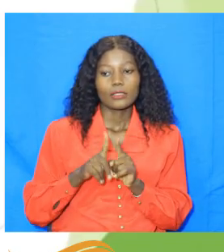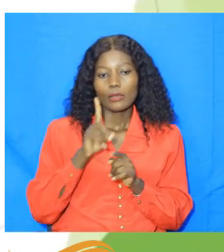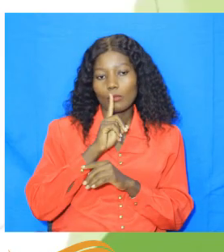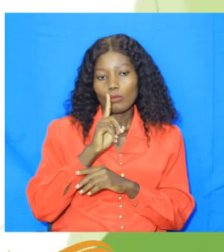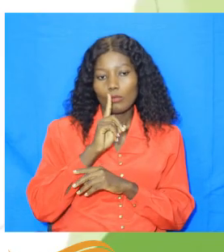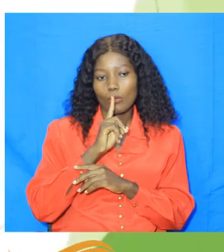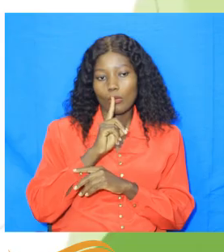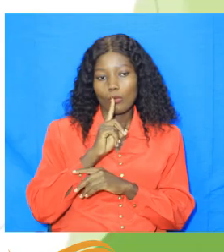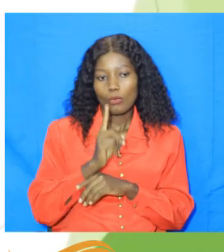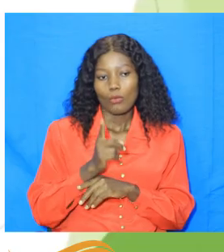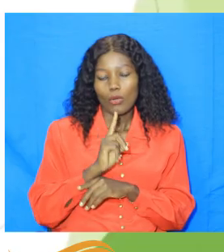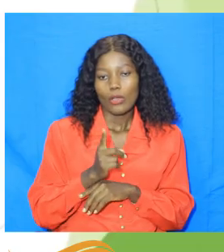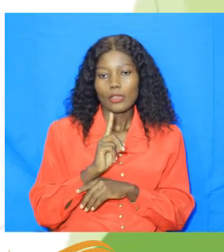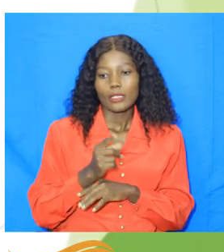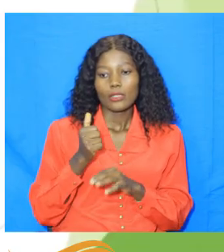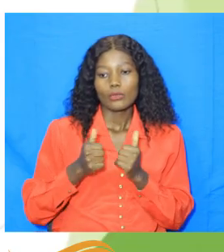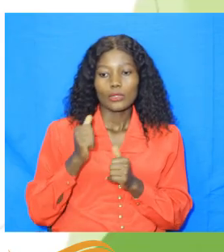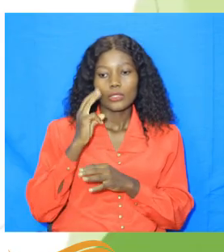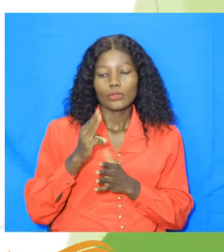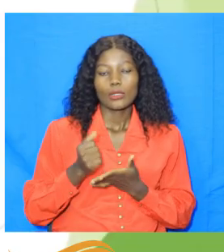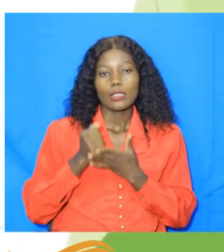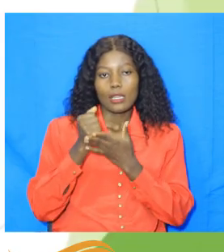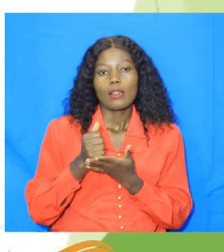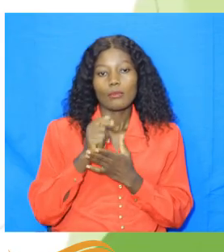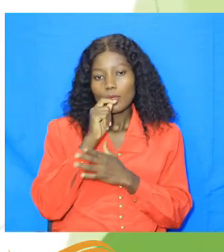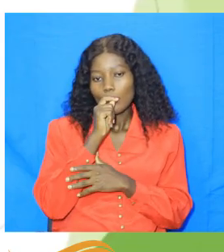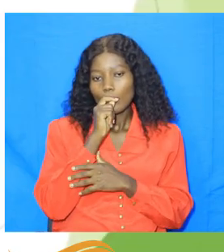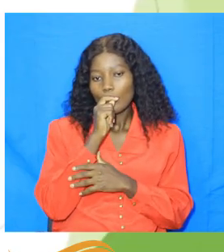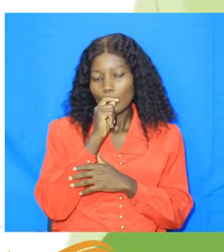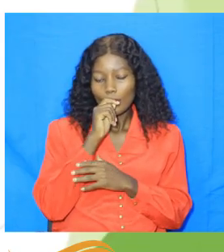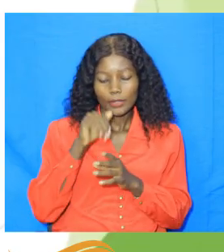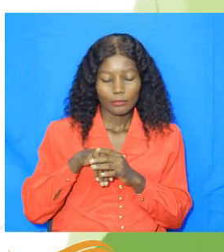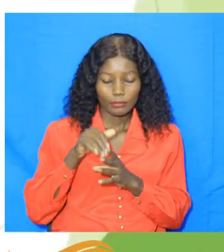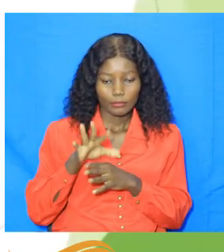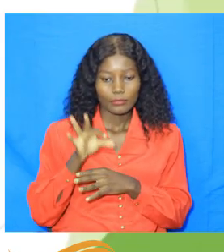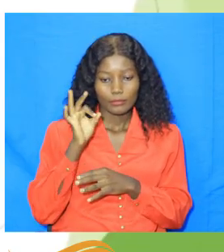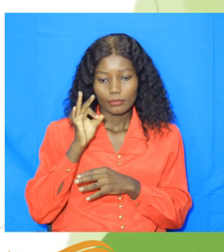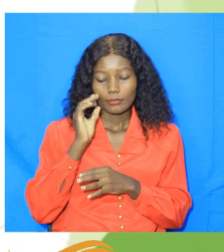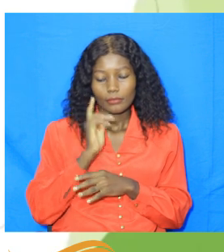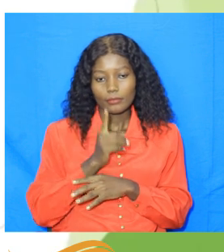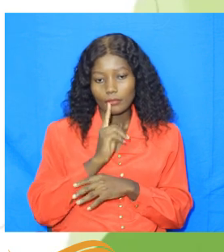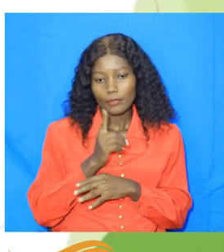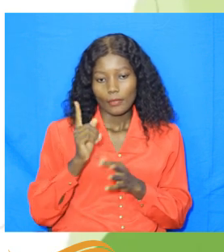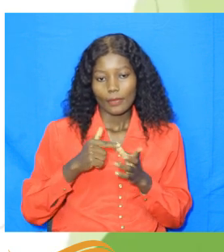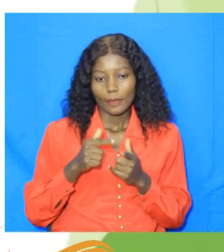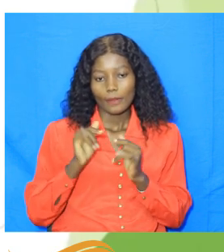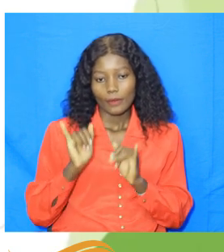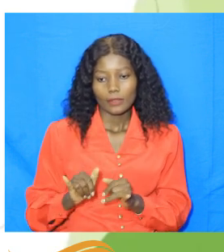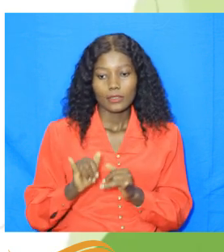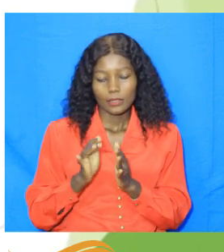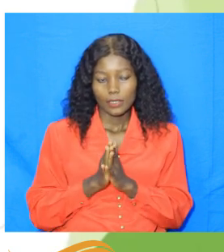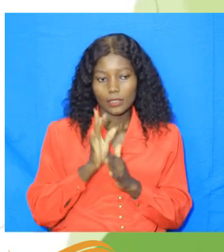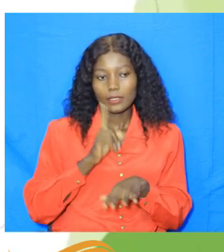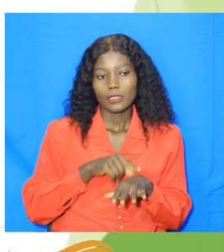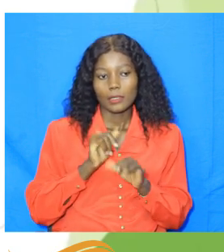assist the referee in identifying the warnings, and the referee will remain autonomous in giving